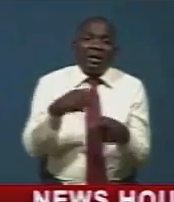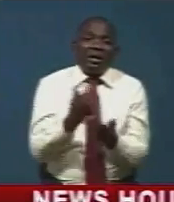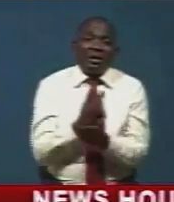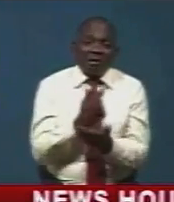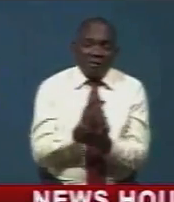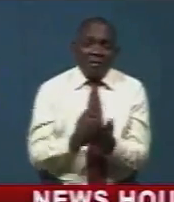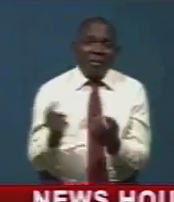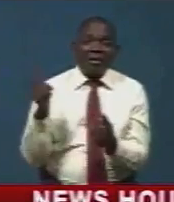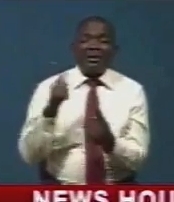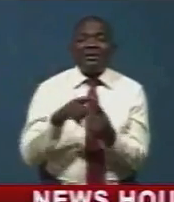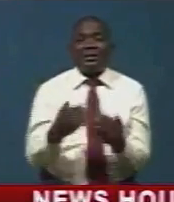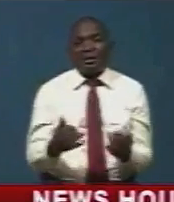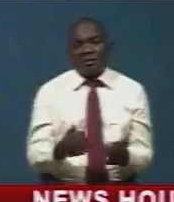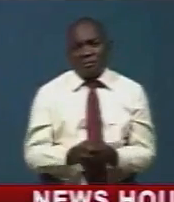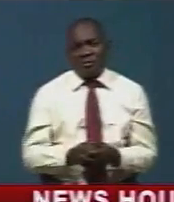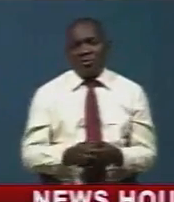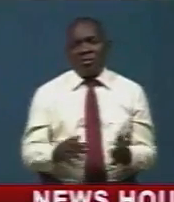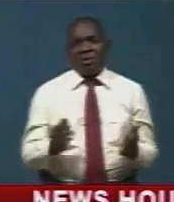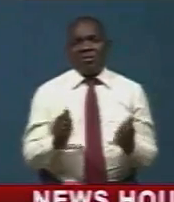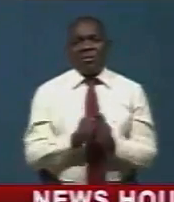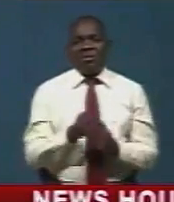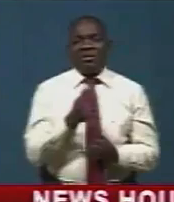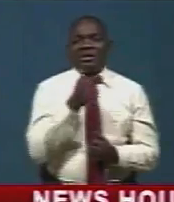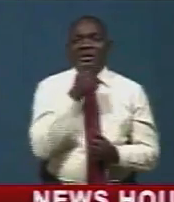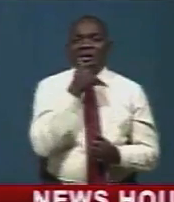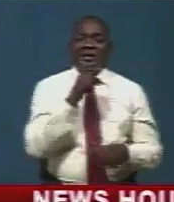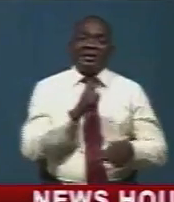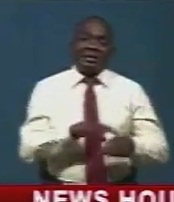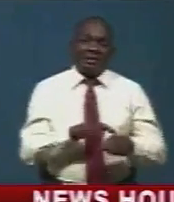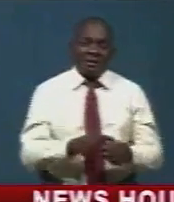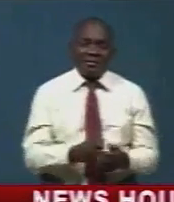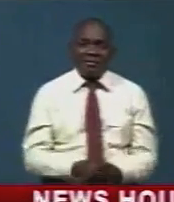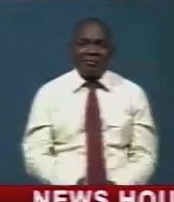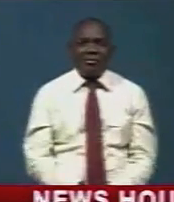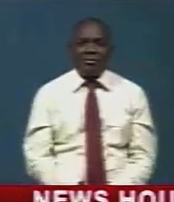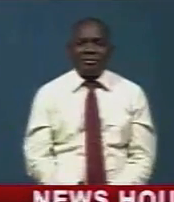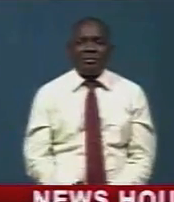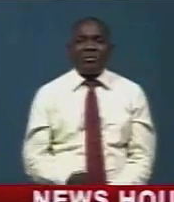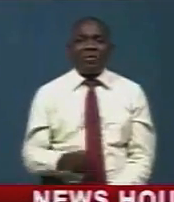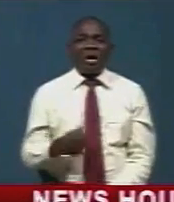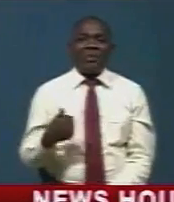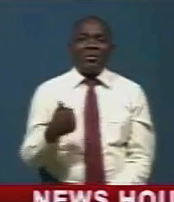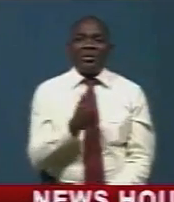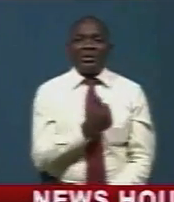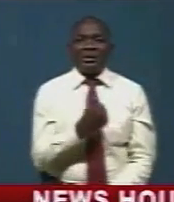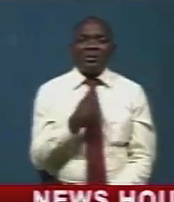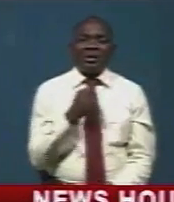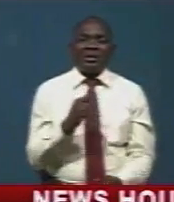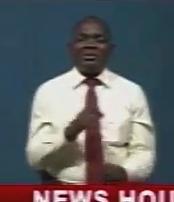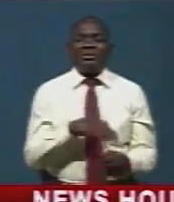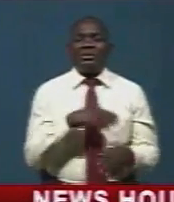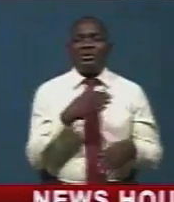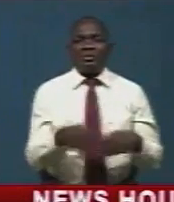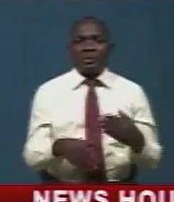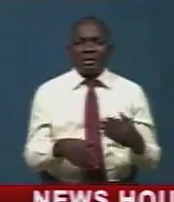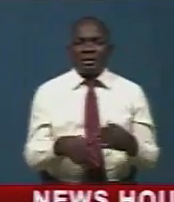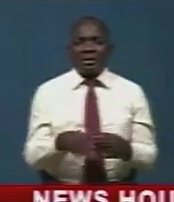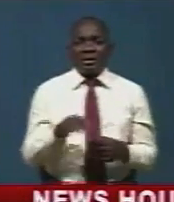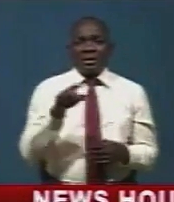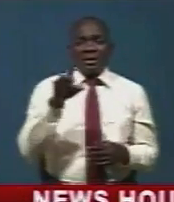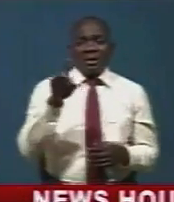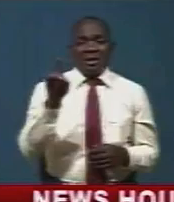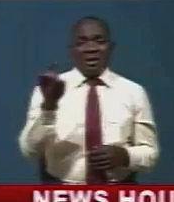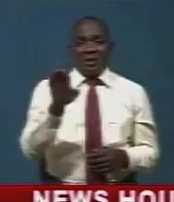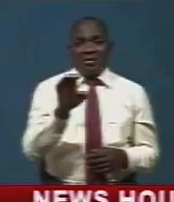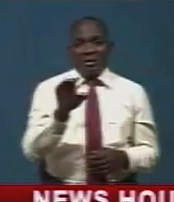date under President Akufo-Addo's government, we have completed